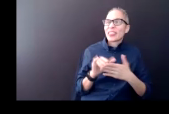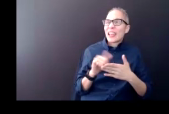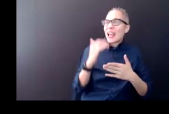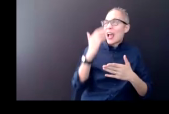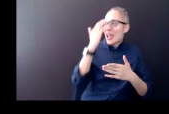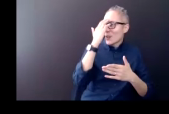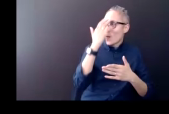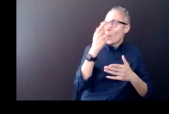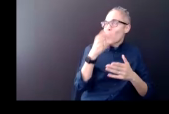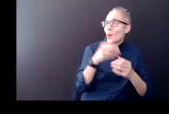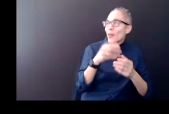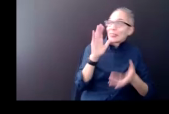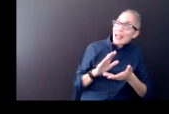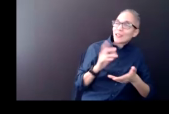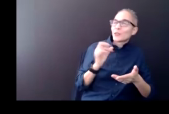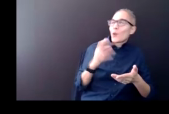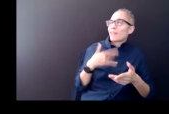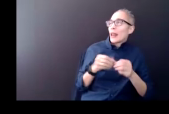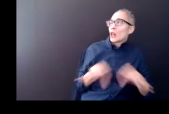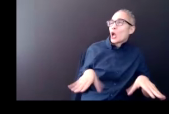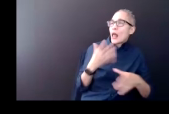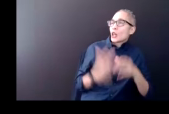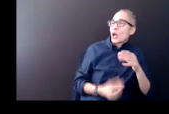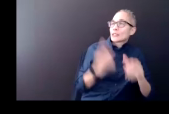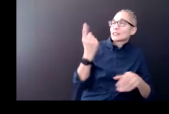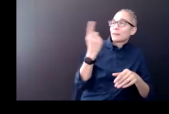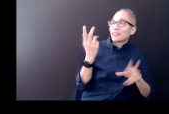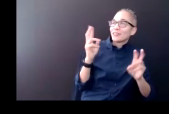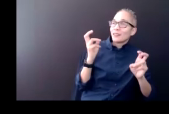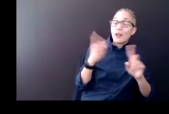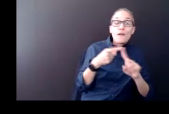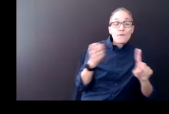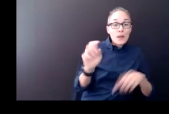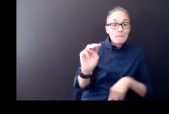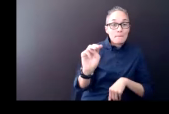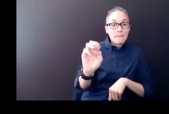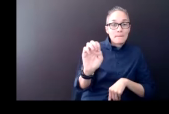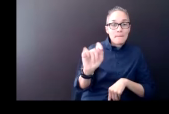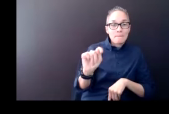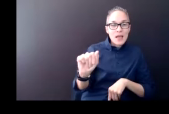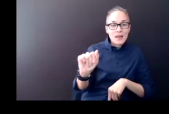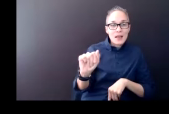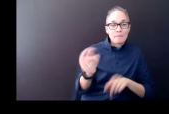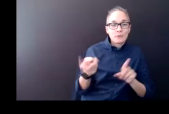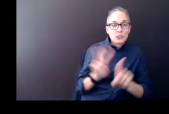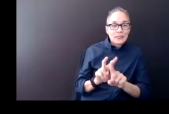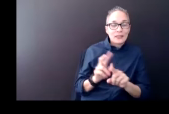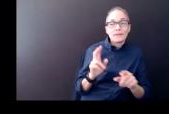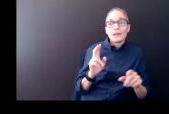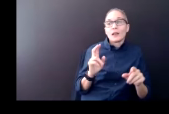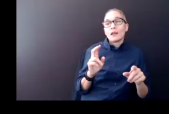that I lost something there, like to take it more from a meta standpoint, right? Like with the cognition